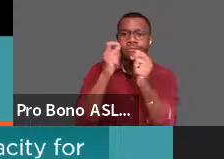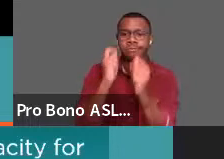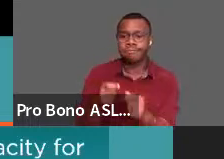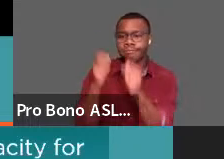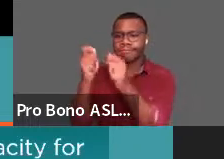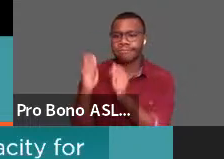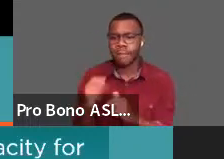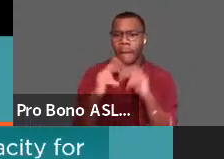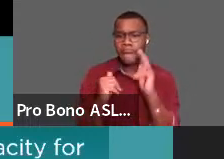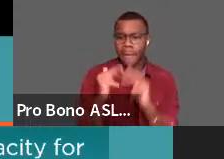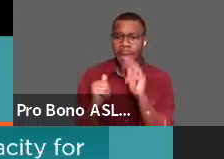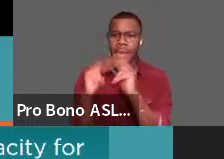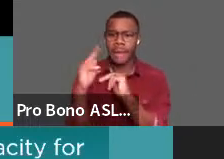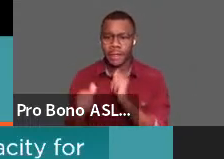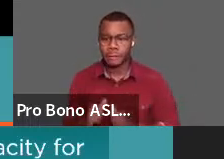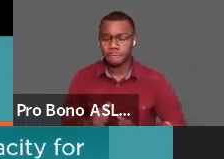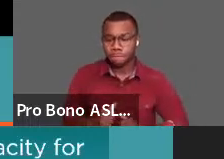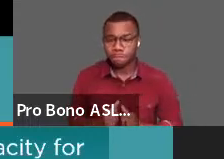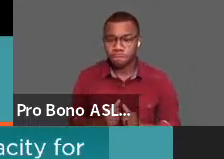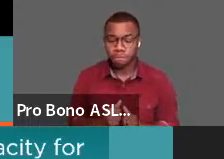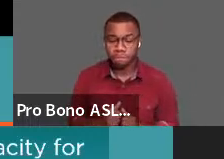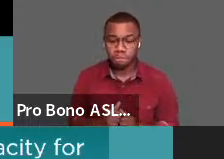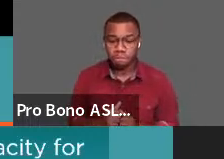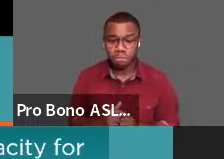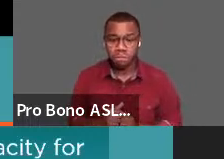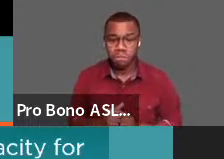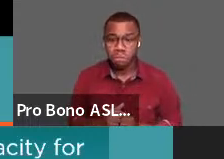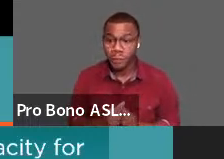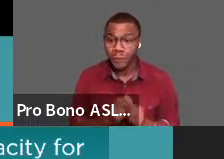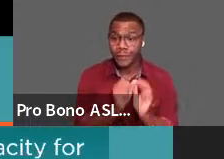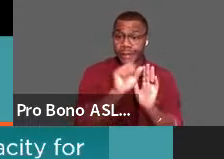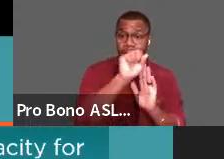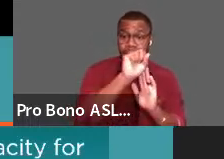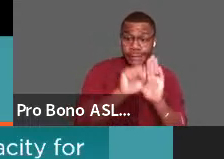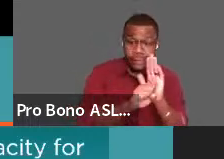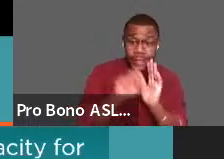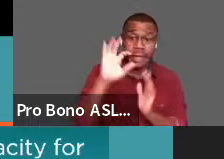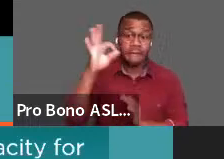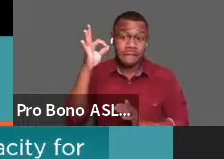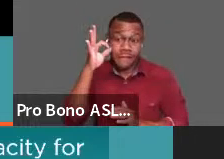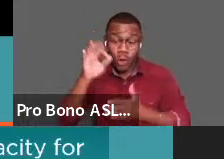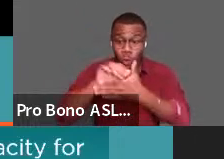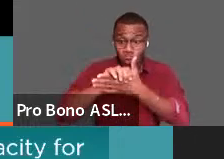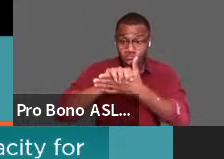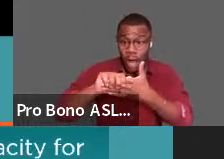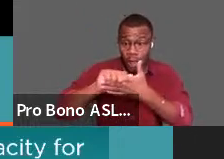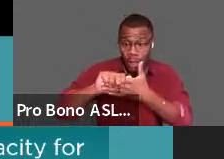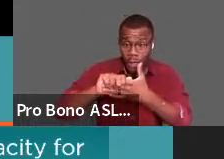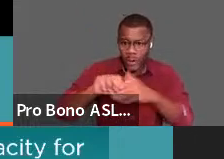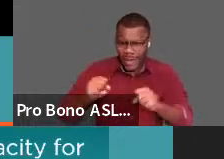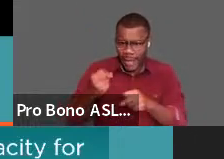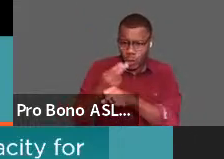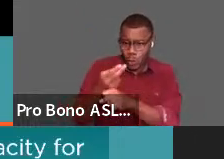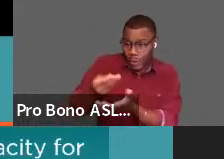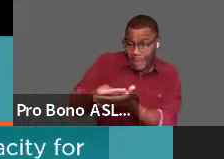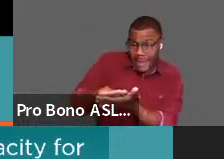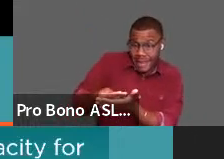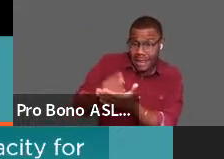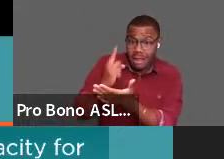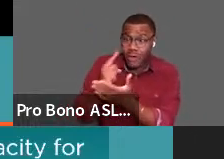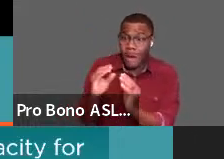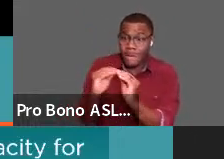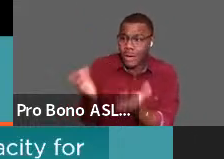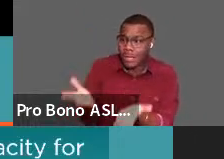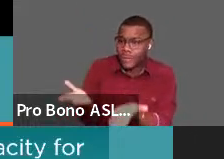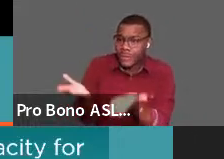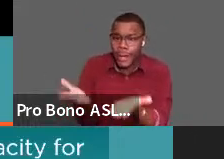to leverage state and federal dollars and other programs to build new developments for